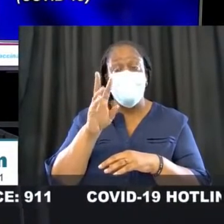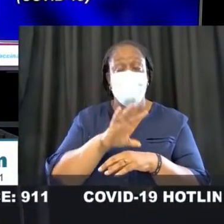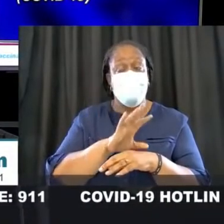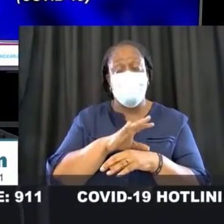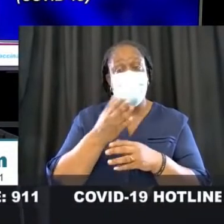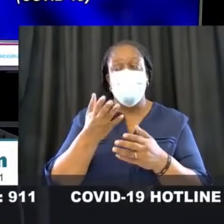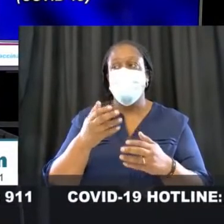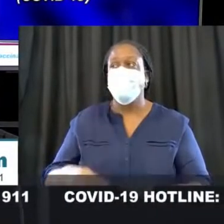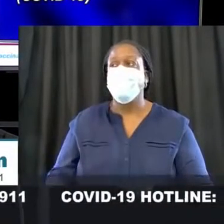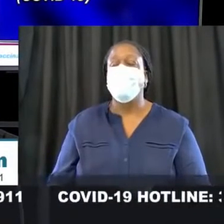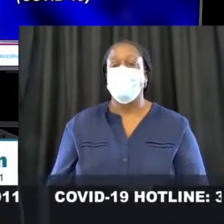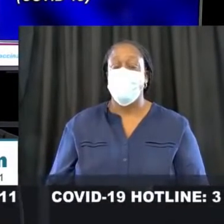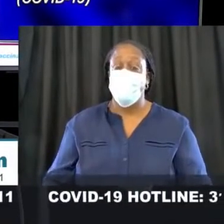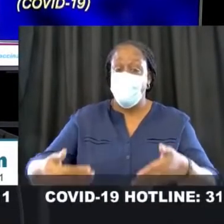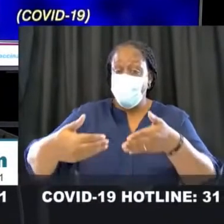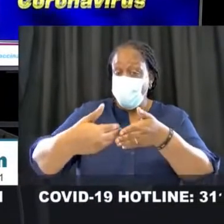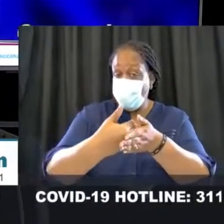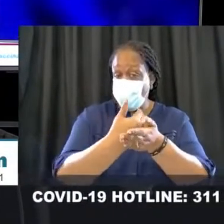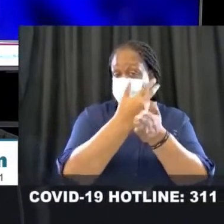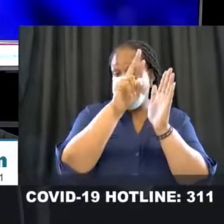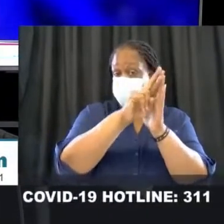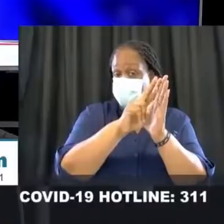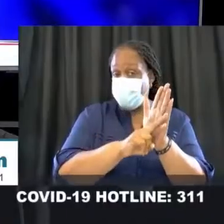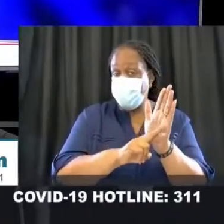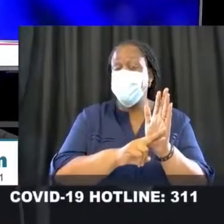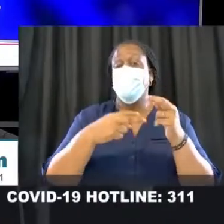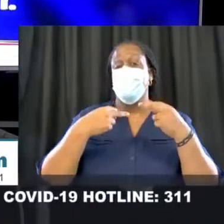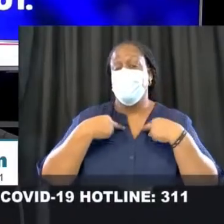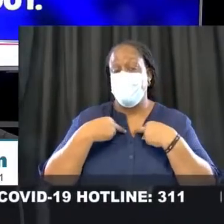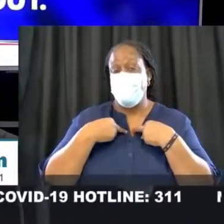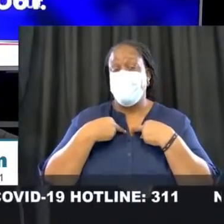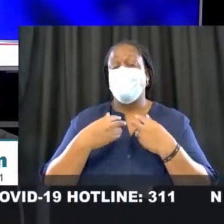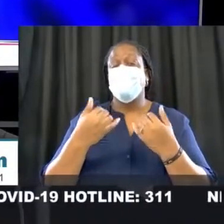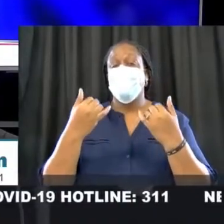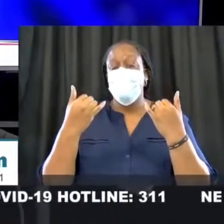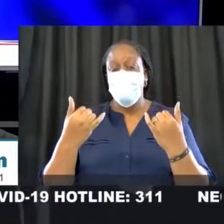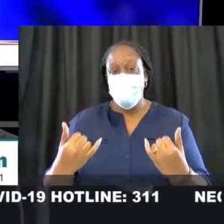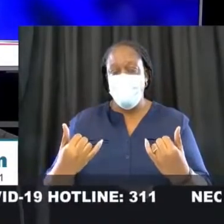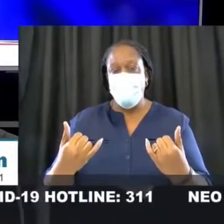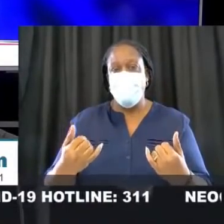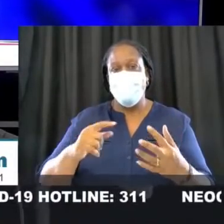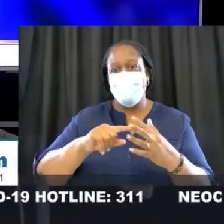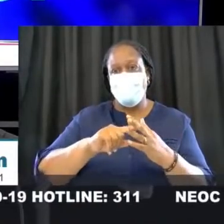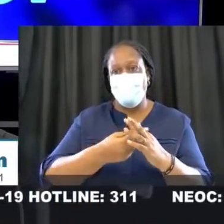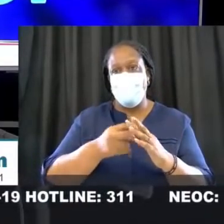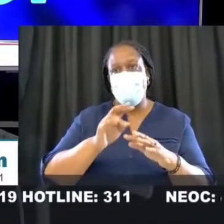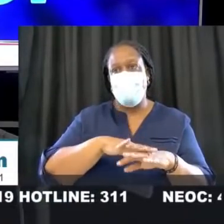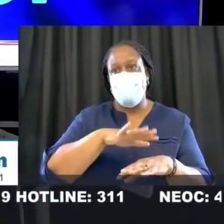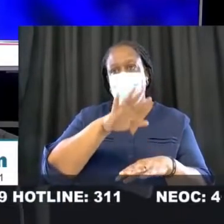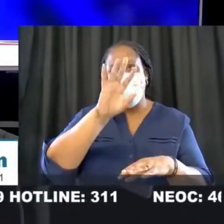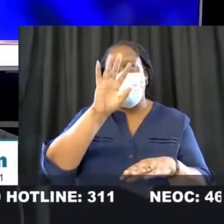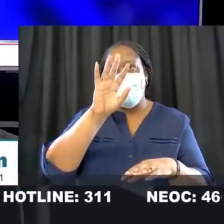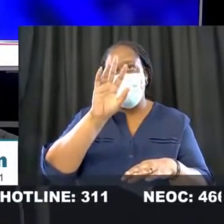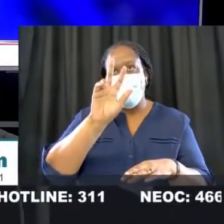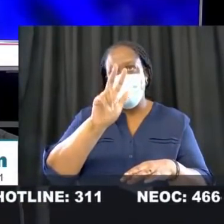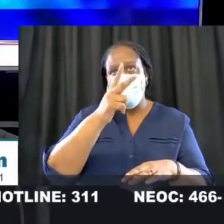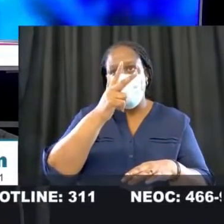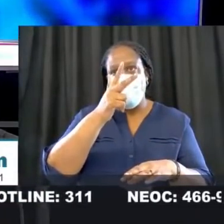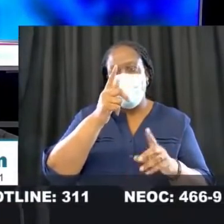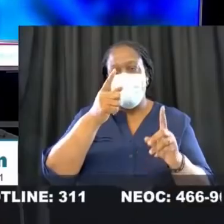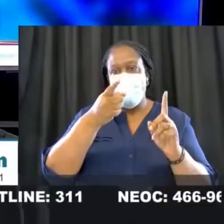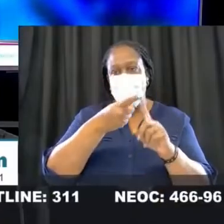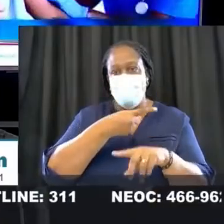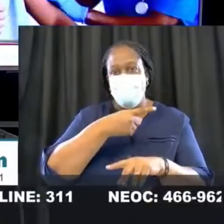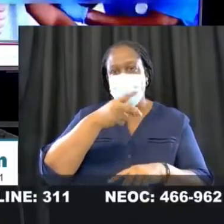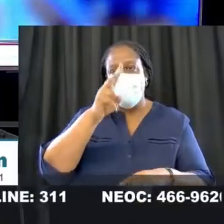New regulations have been published and will be effective until September 22nd. These new regulations